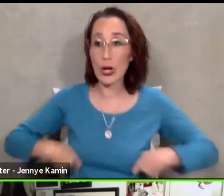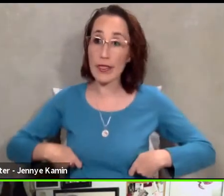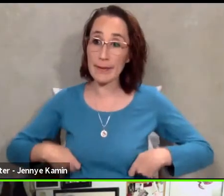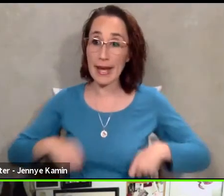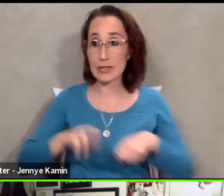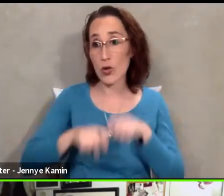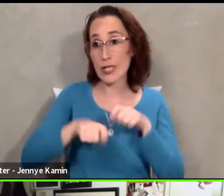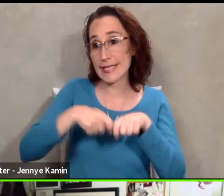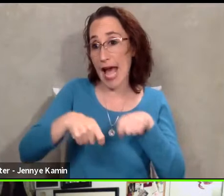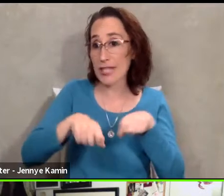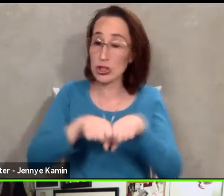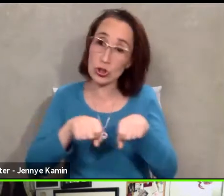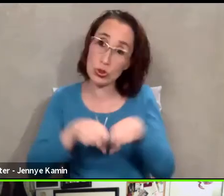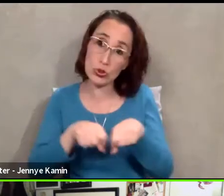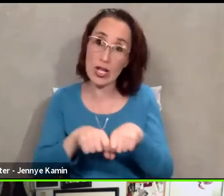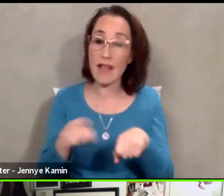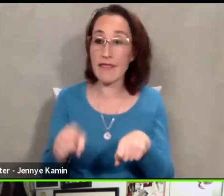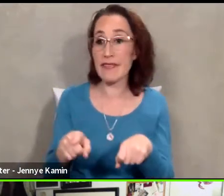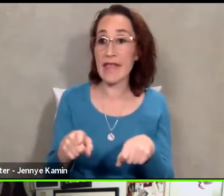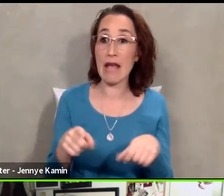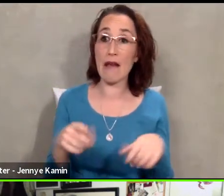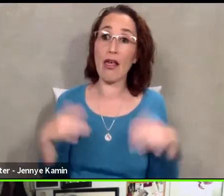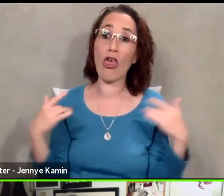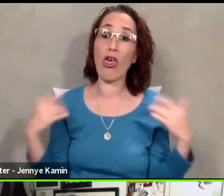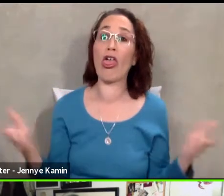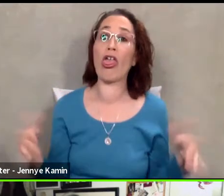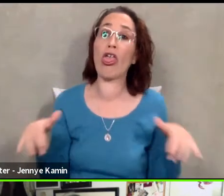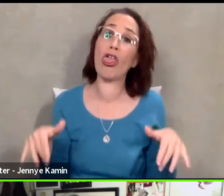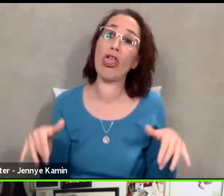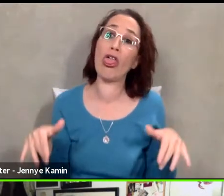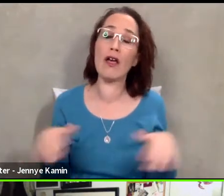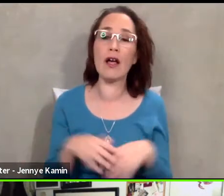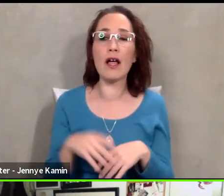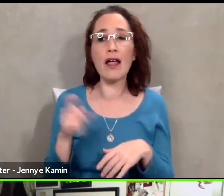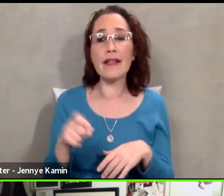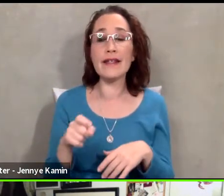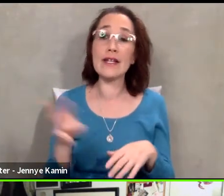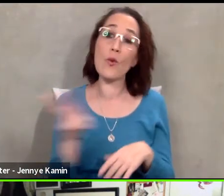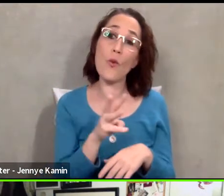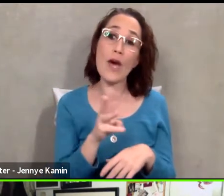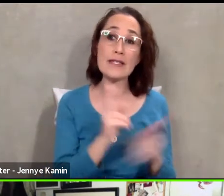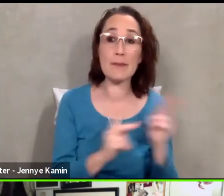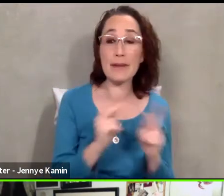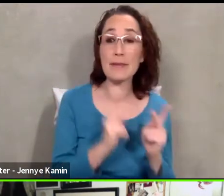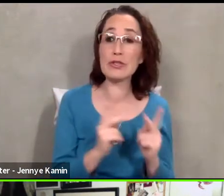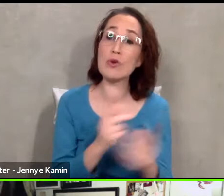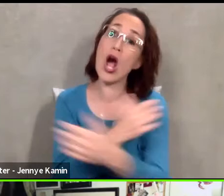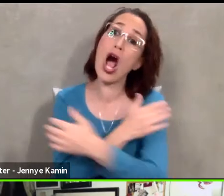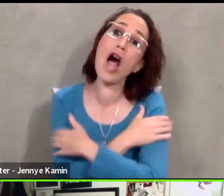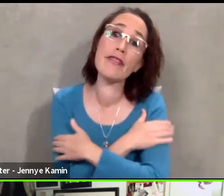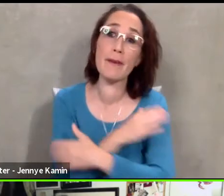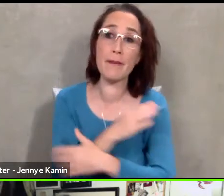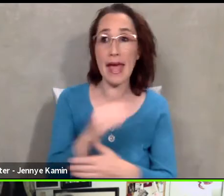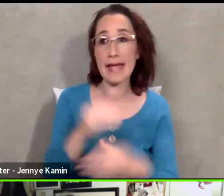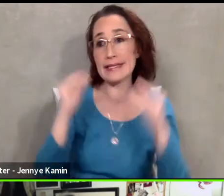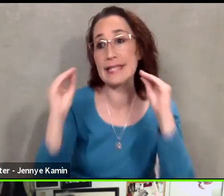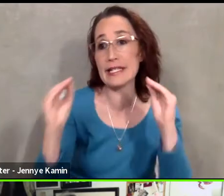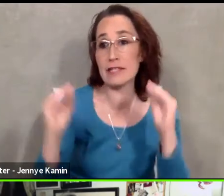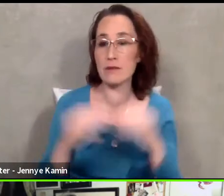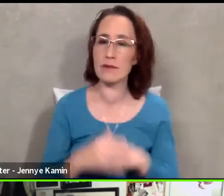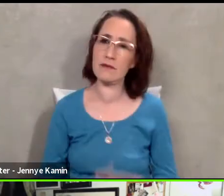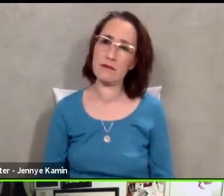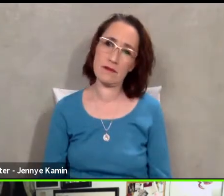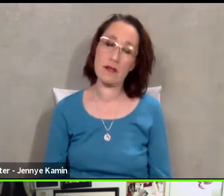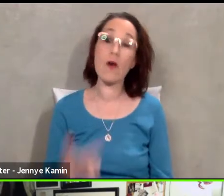helpless and stupid, you know? They just needed sort of a hug and some instruction from the West. And when we were working together